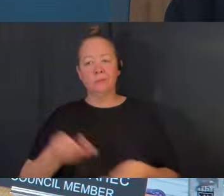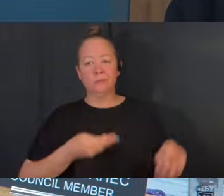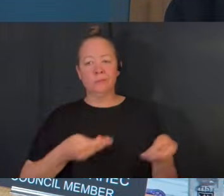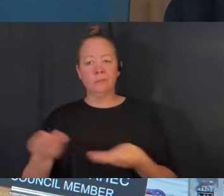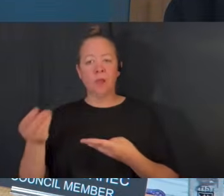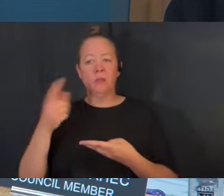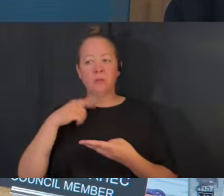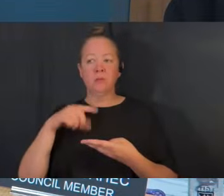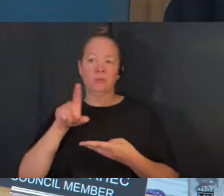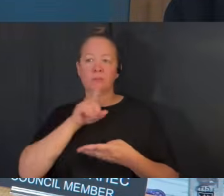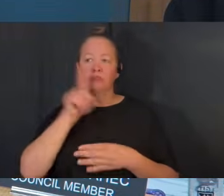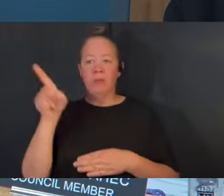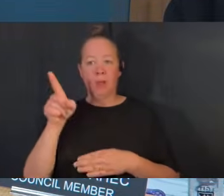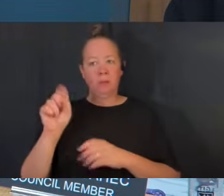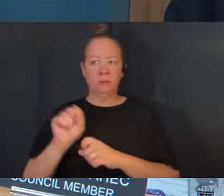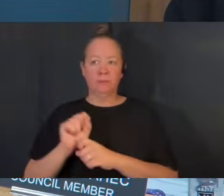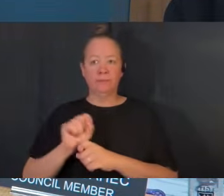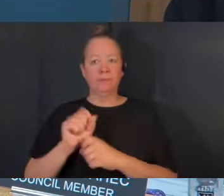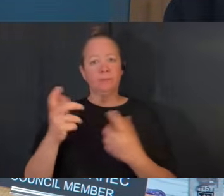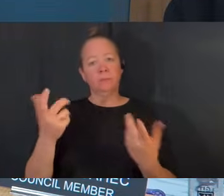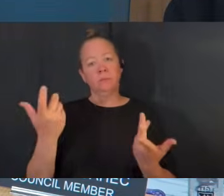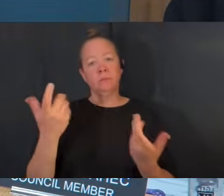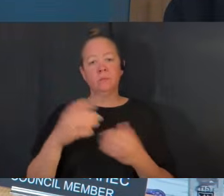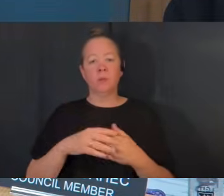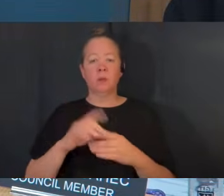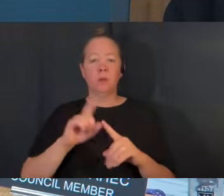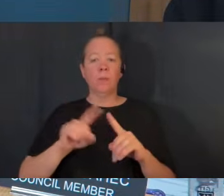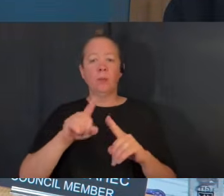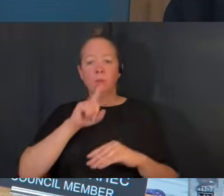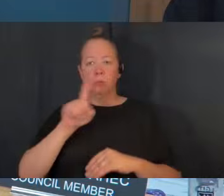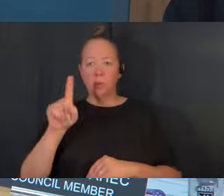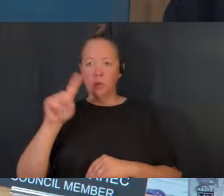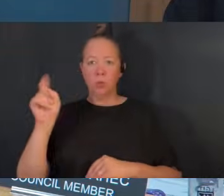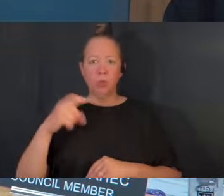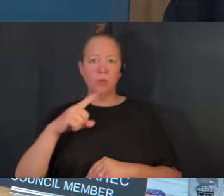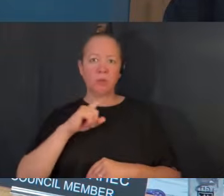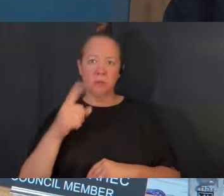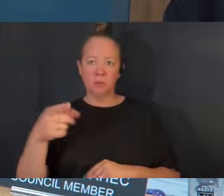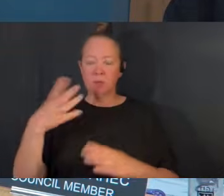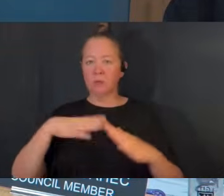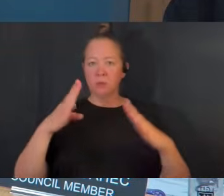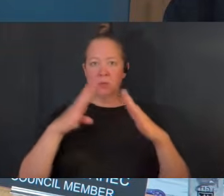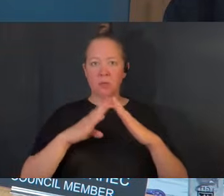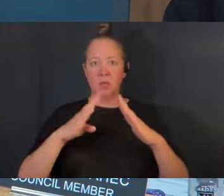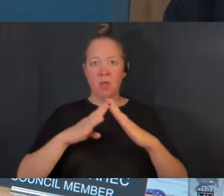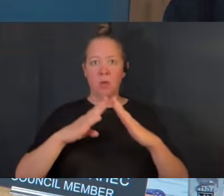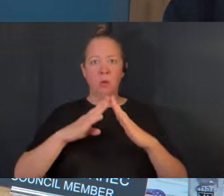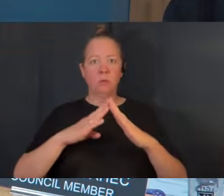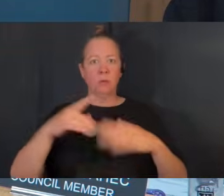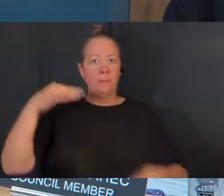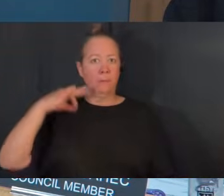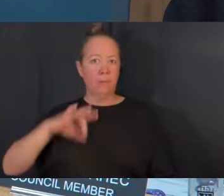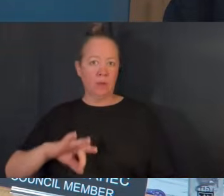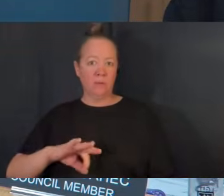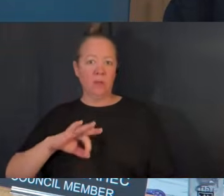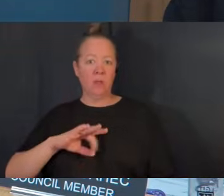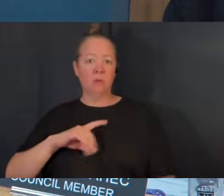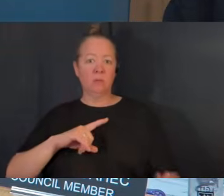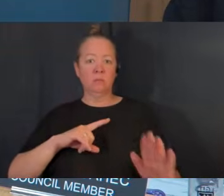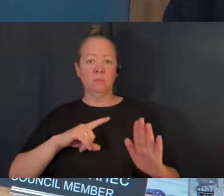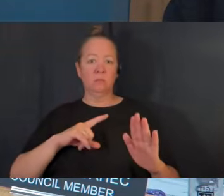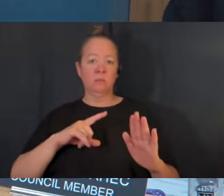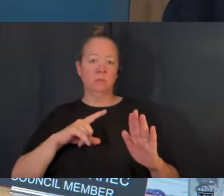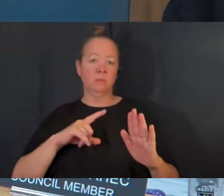is, does the town benefit from having the development be in the town or not? Because